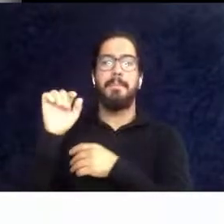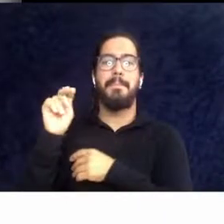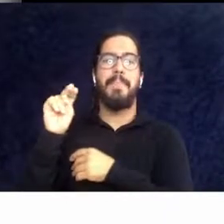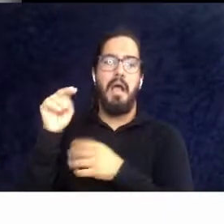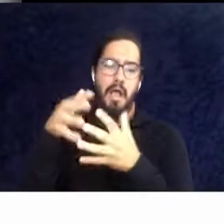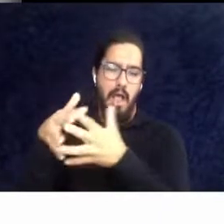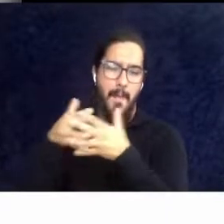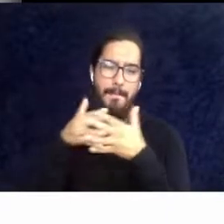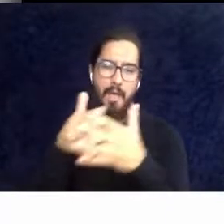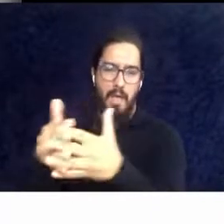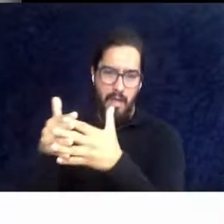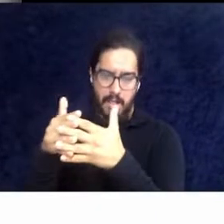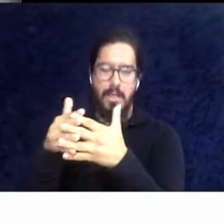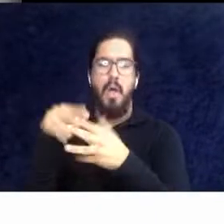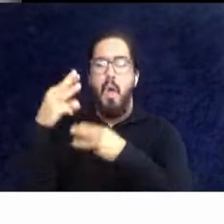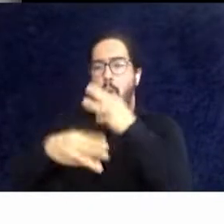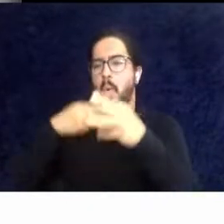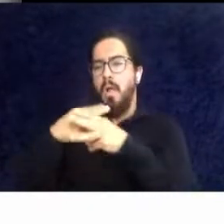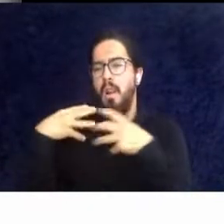Health Organization.